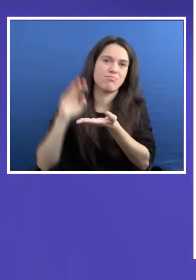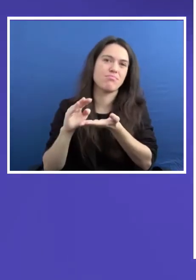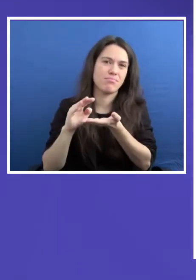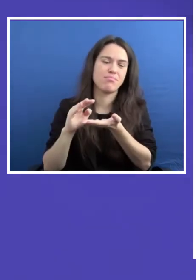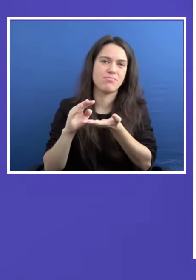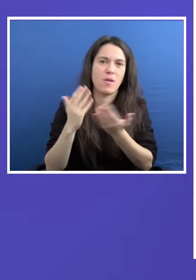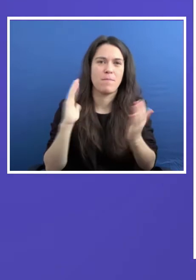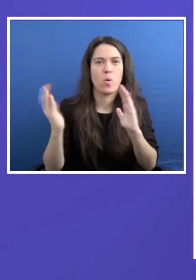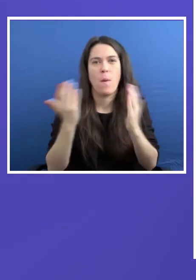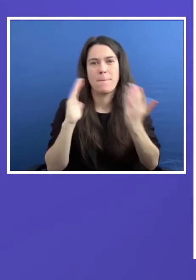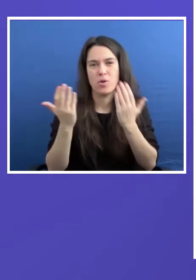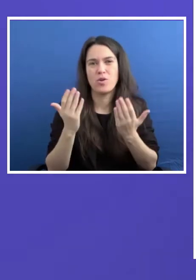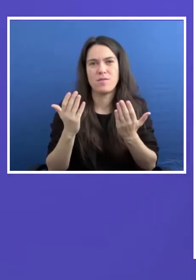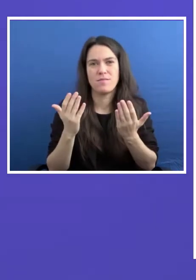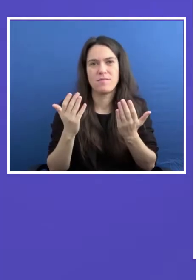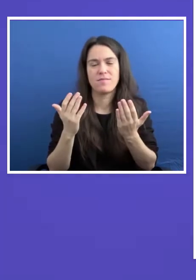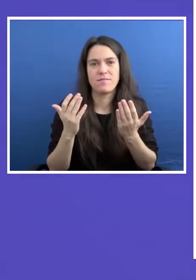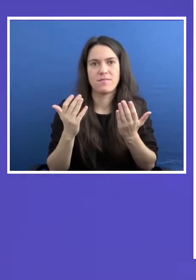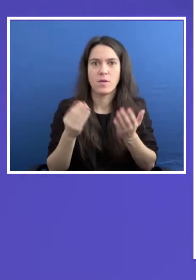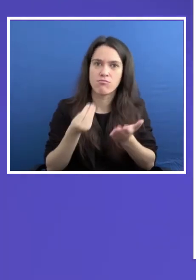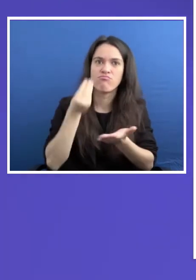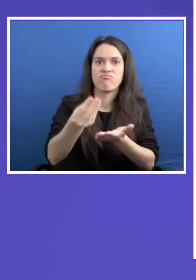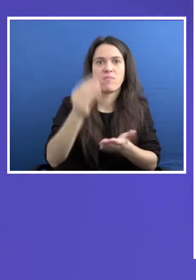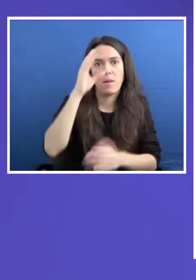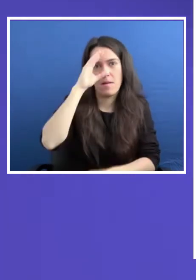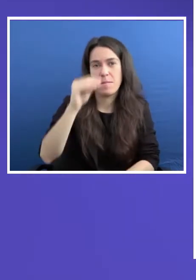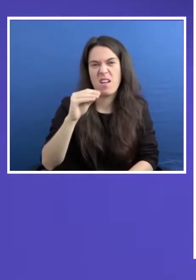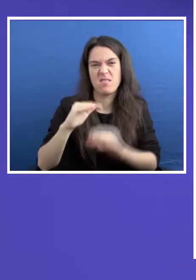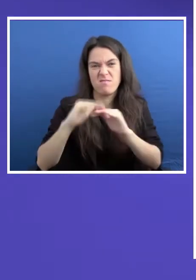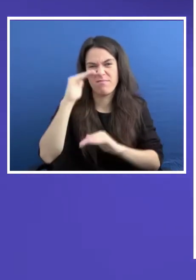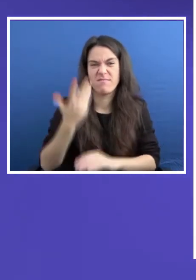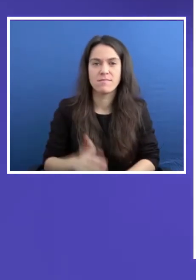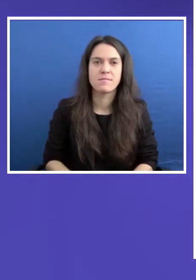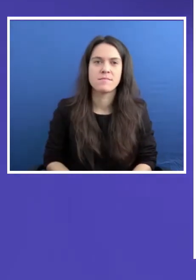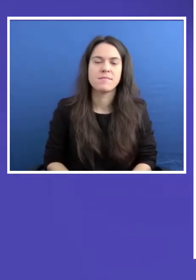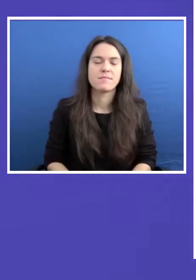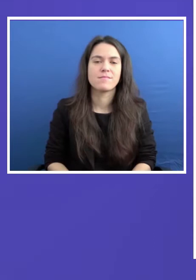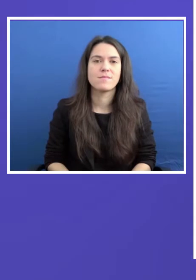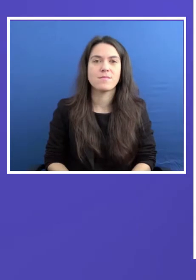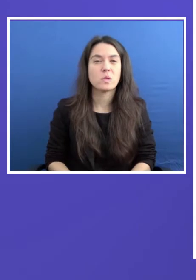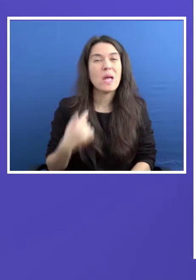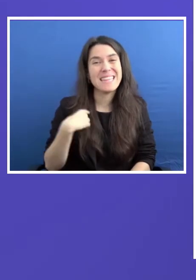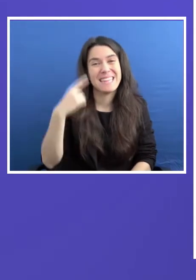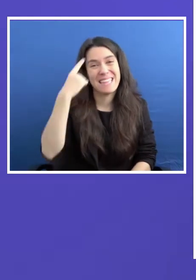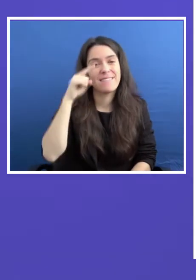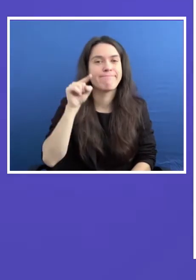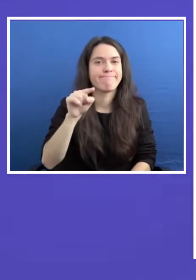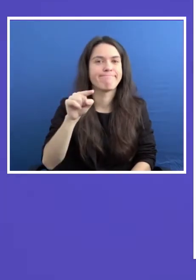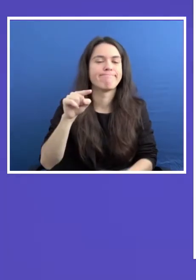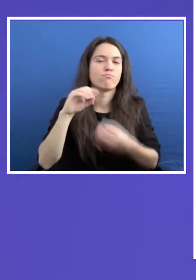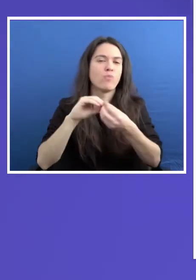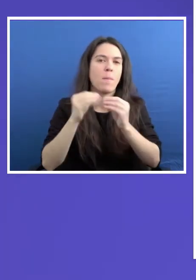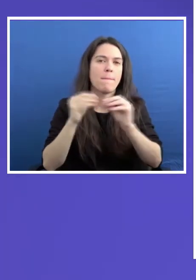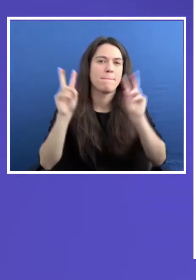remuneration granted to men at the end of the month. So I believe those are the issues that must be addressed, and we must